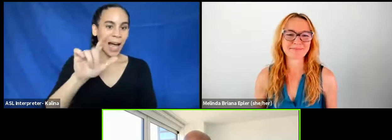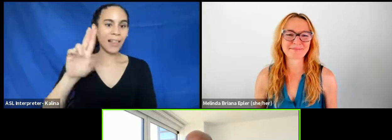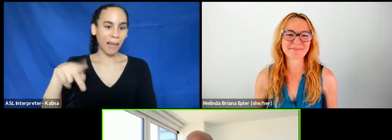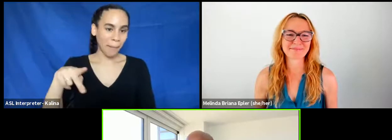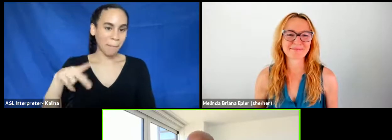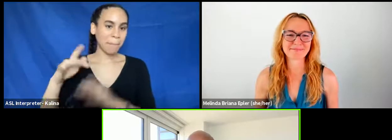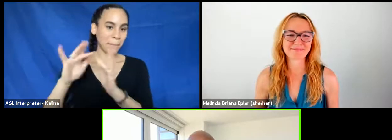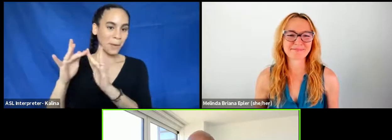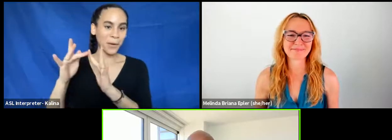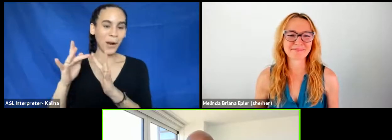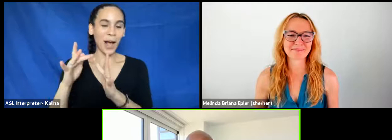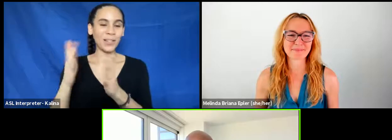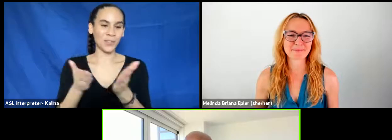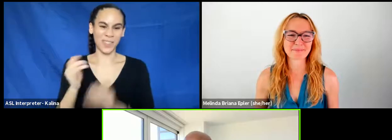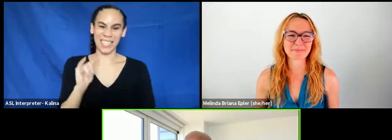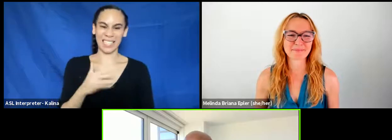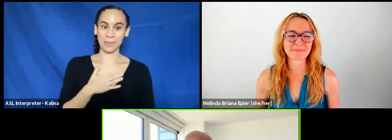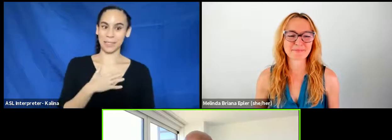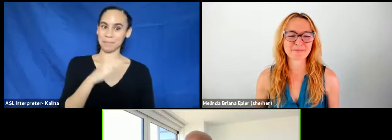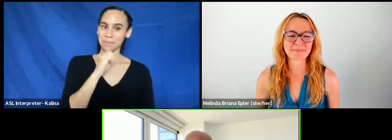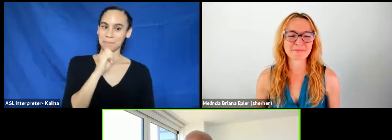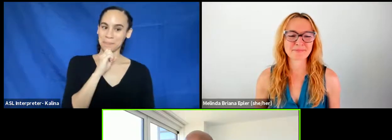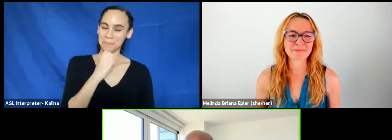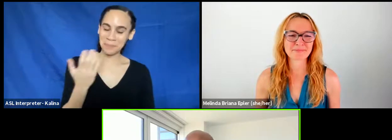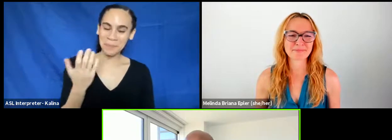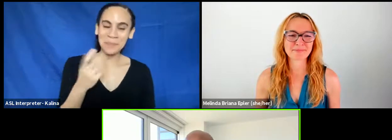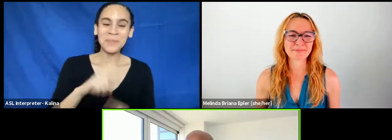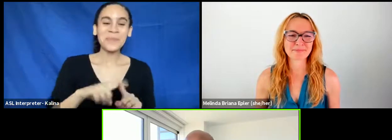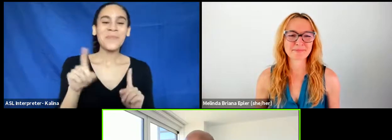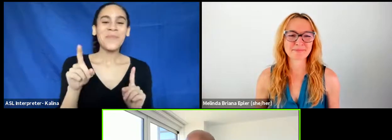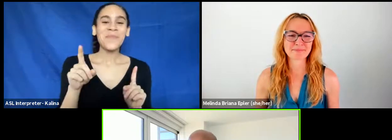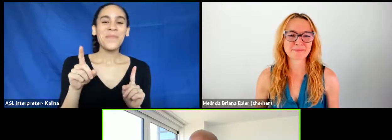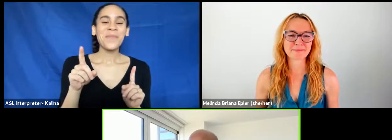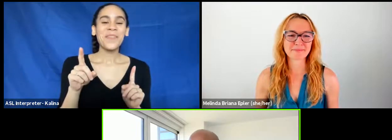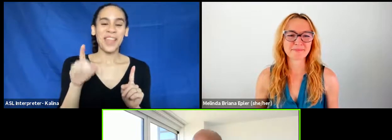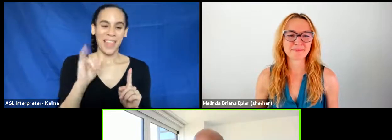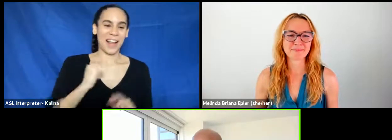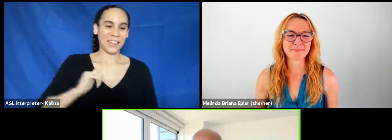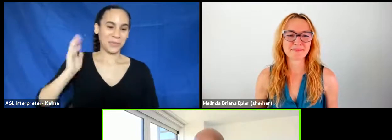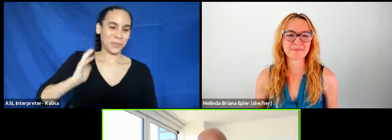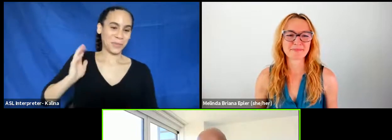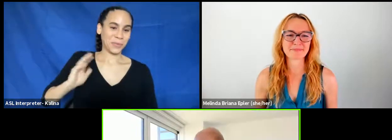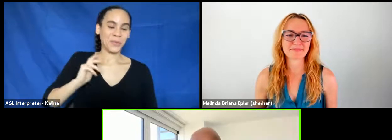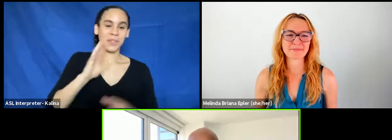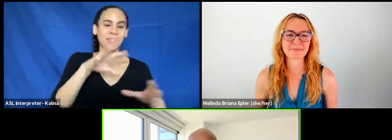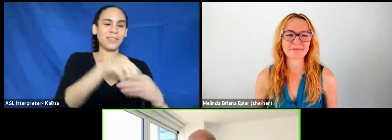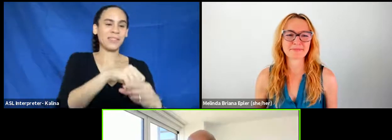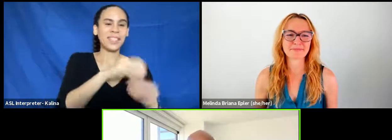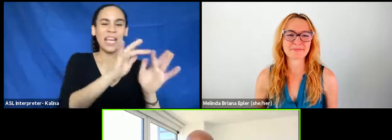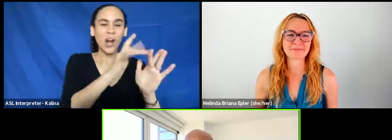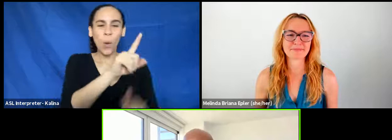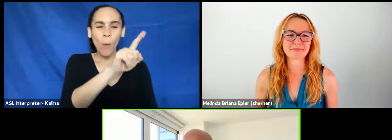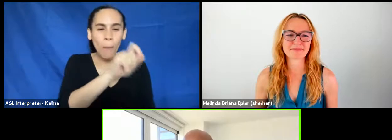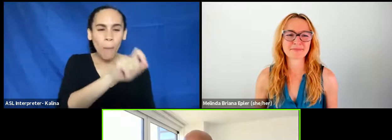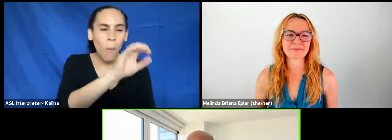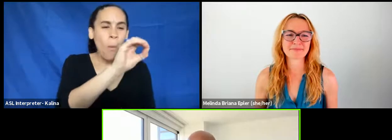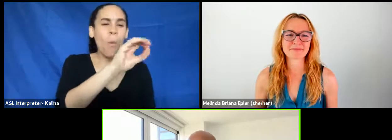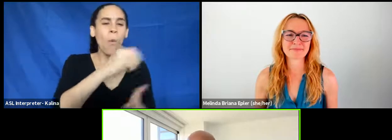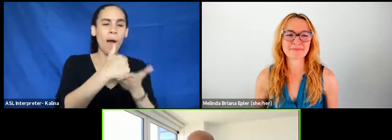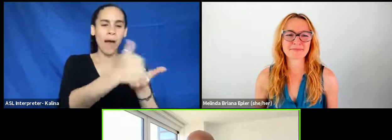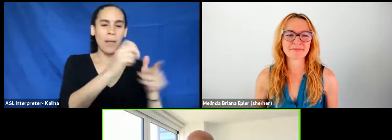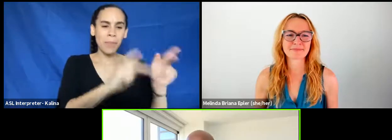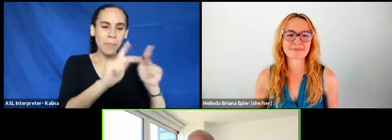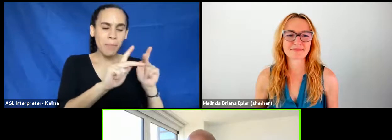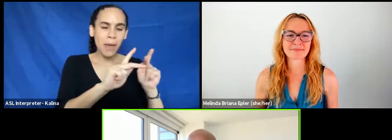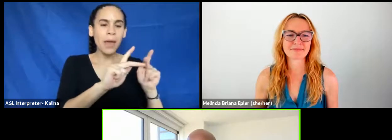there. But that's what I used to do. And so I was like part of that internet 1.0, like helping people get online and help